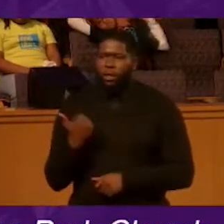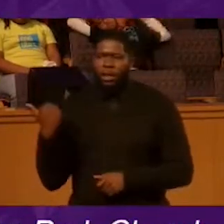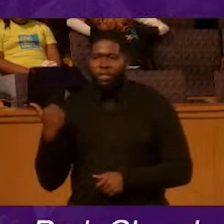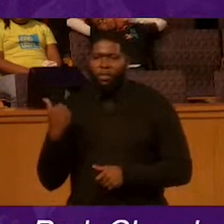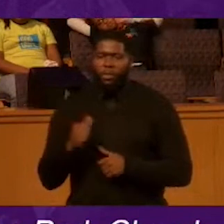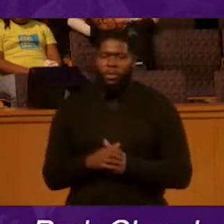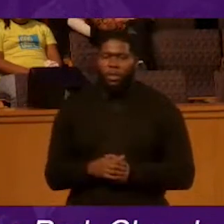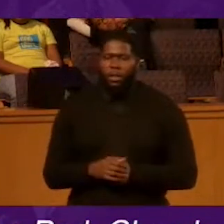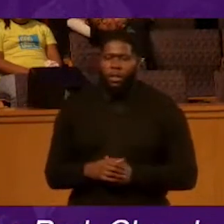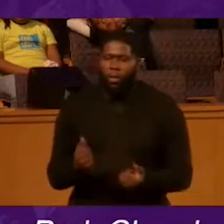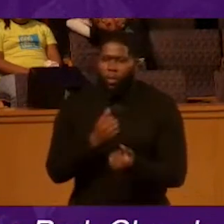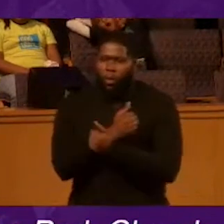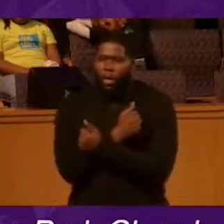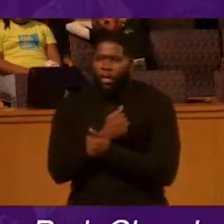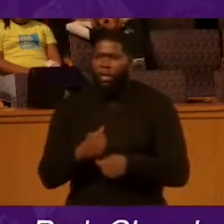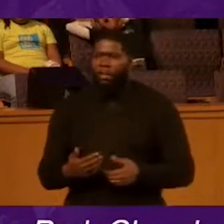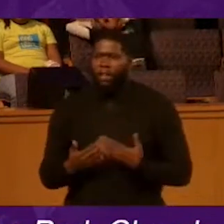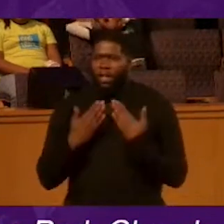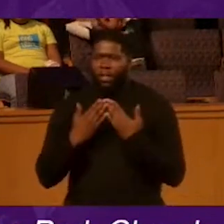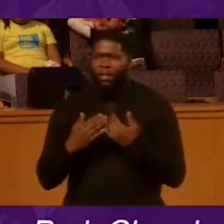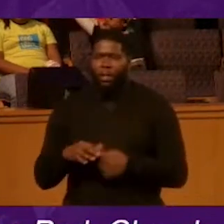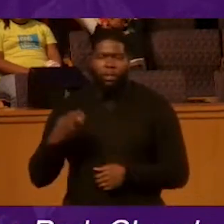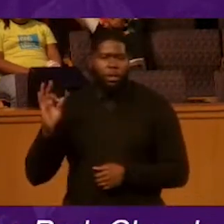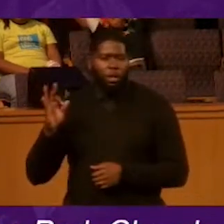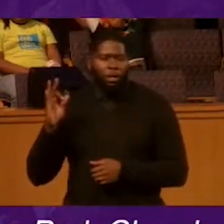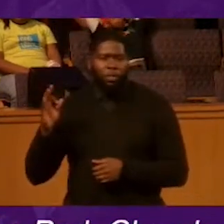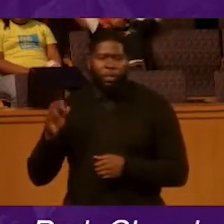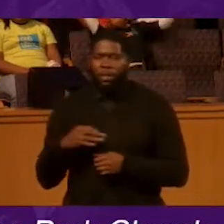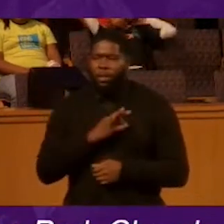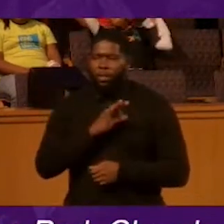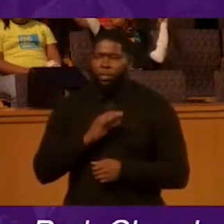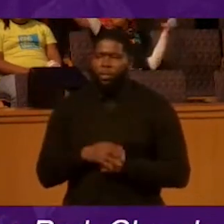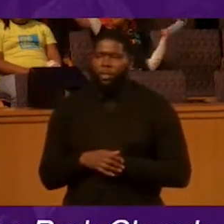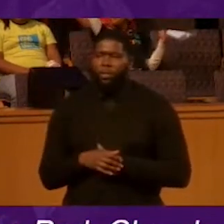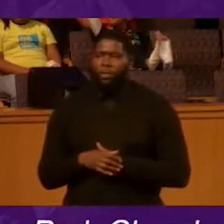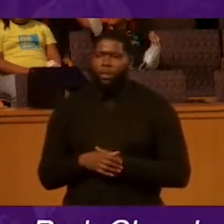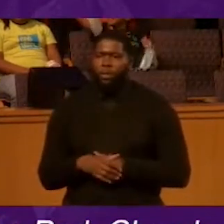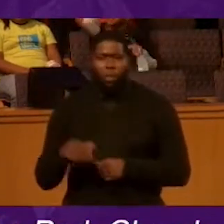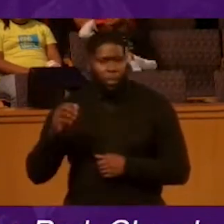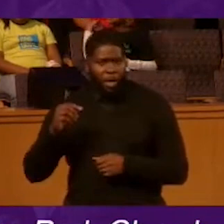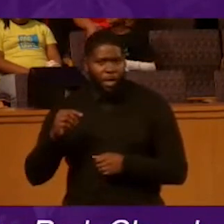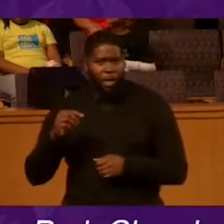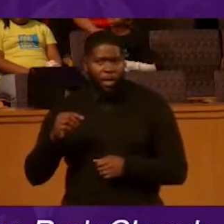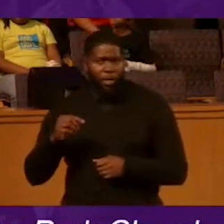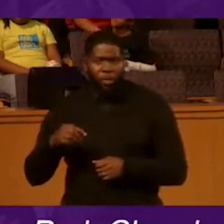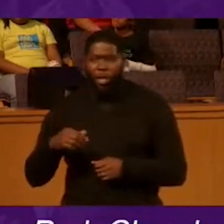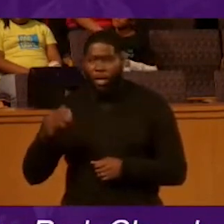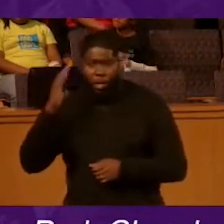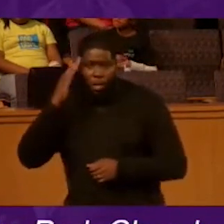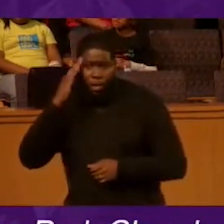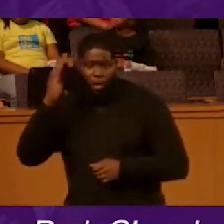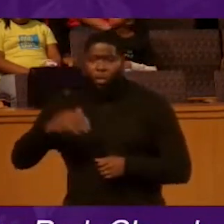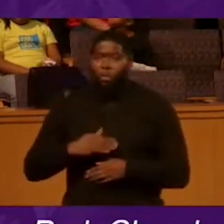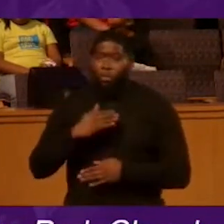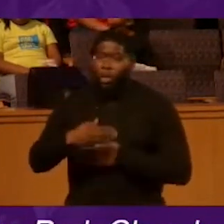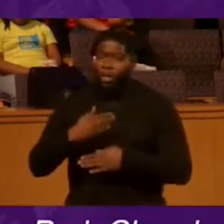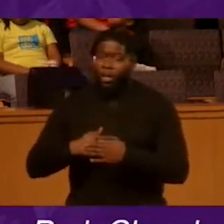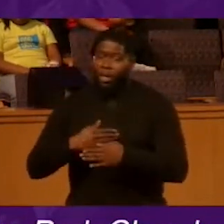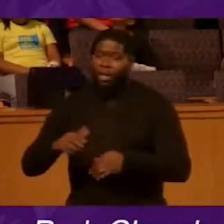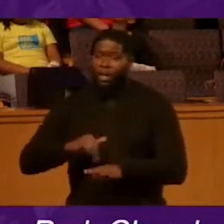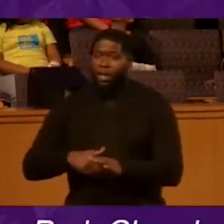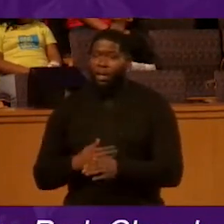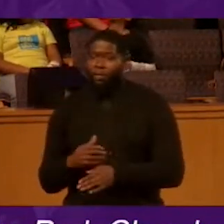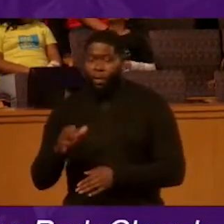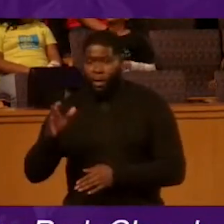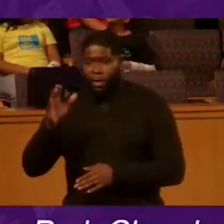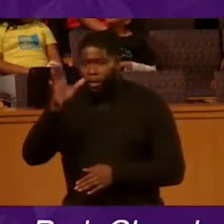You know, we love and appreciate Bishop Alexander, but we know behind every good man is a good woman. The one